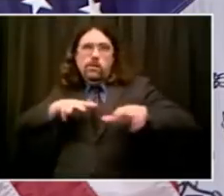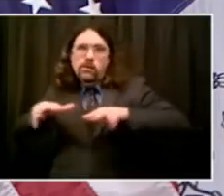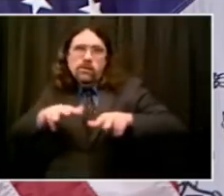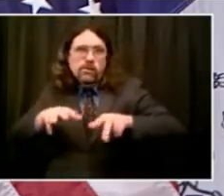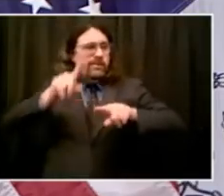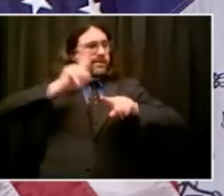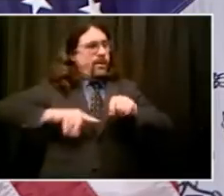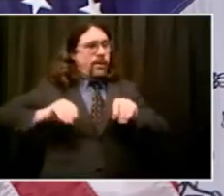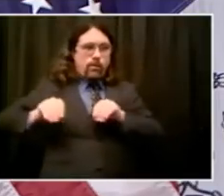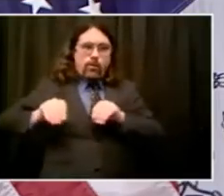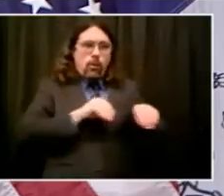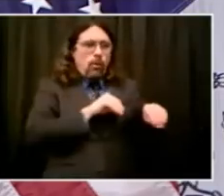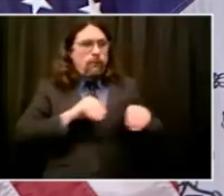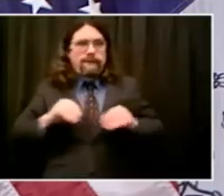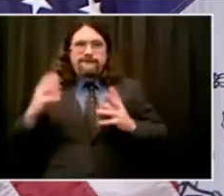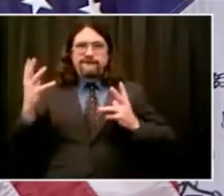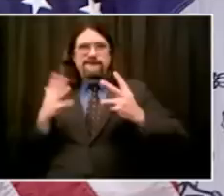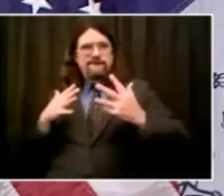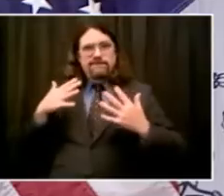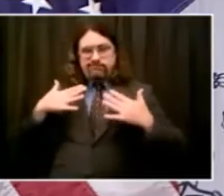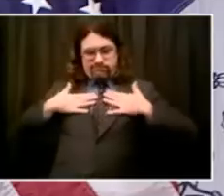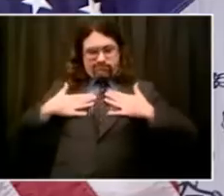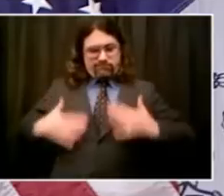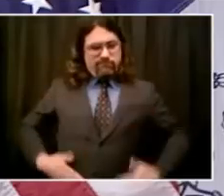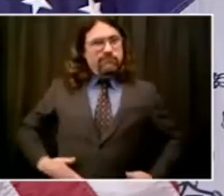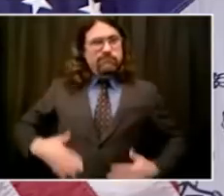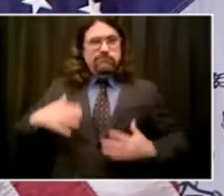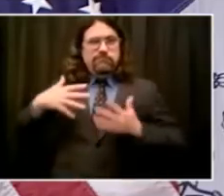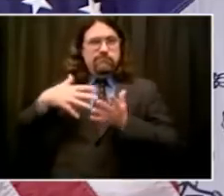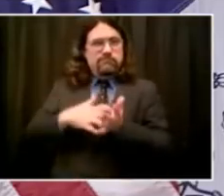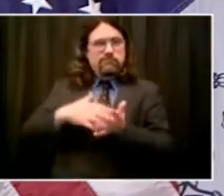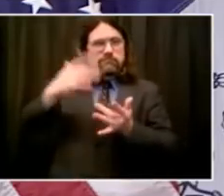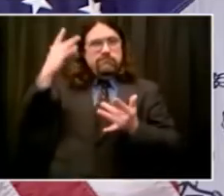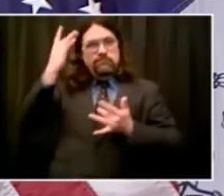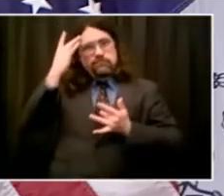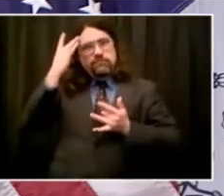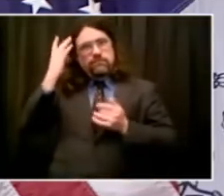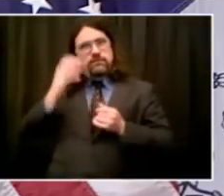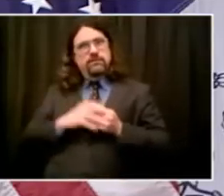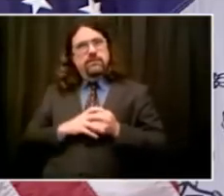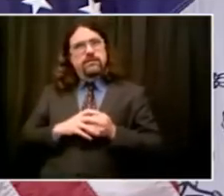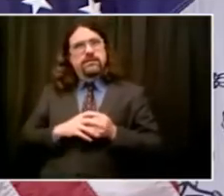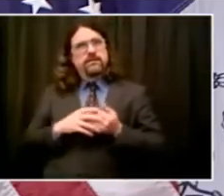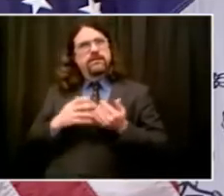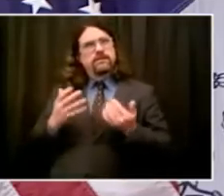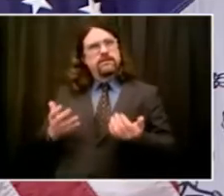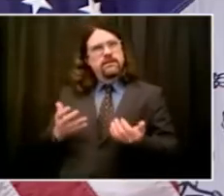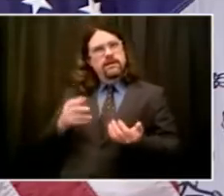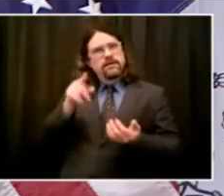why they're in a place like that. Do you have any thoughts on adult care facilities, plans on shifting that